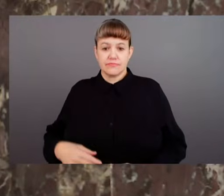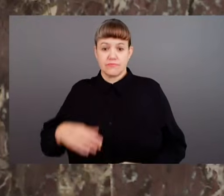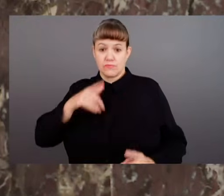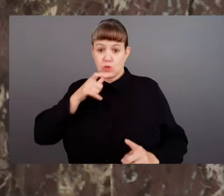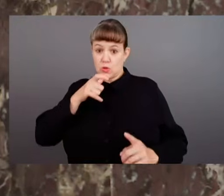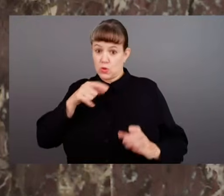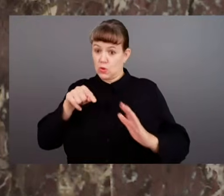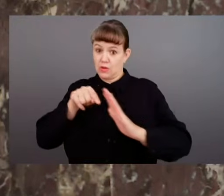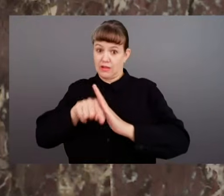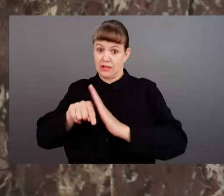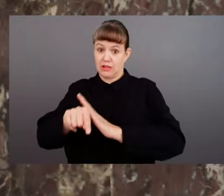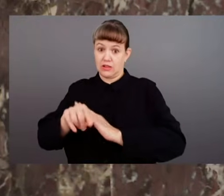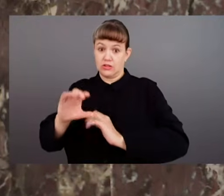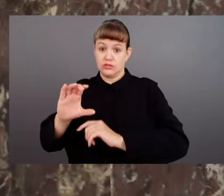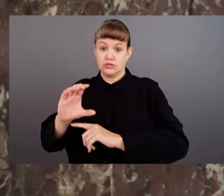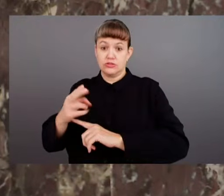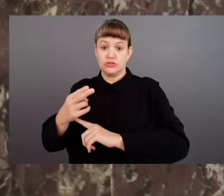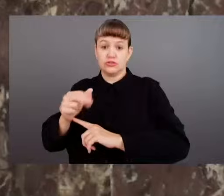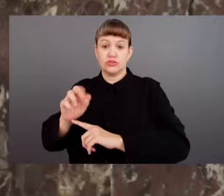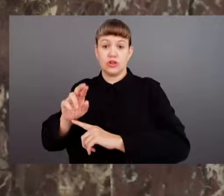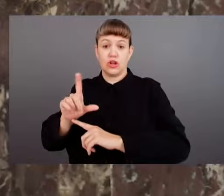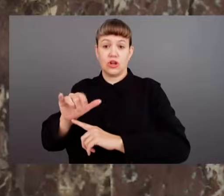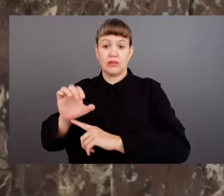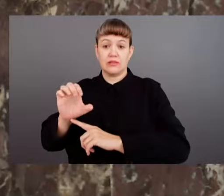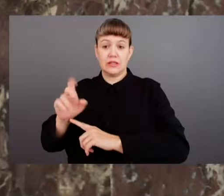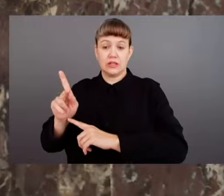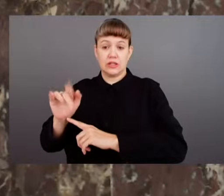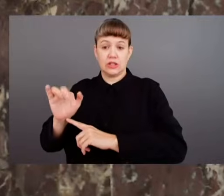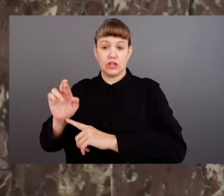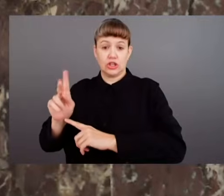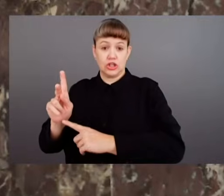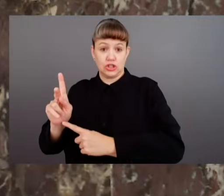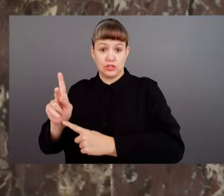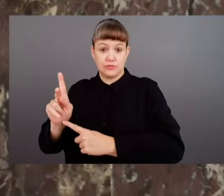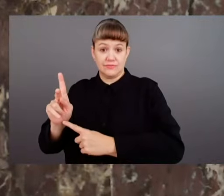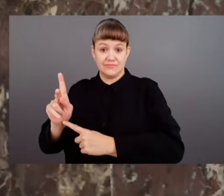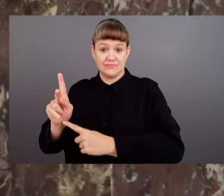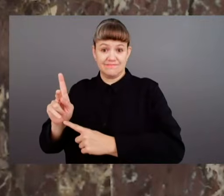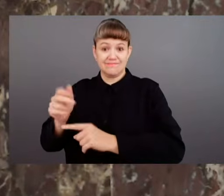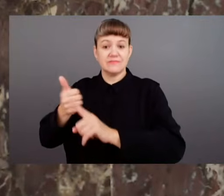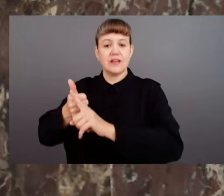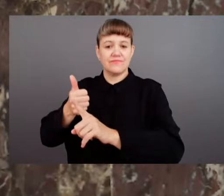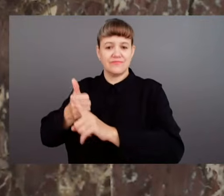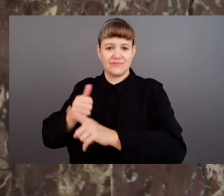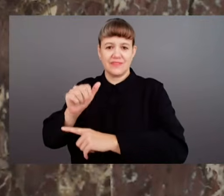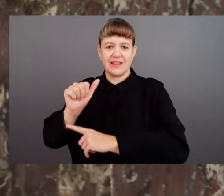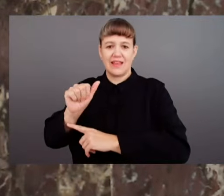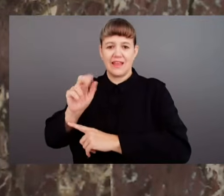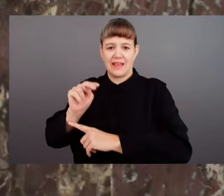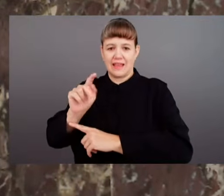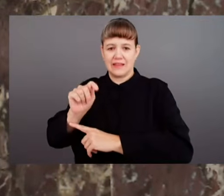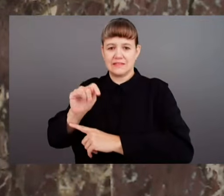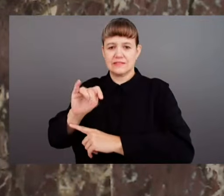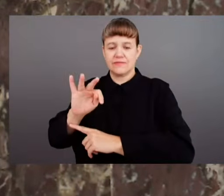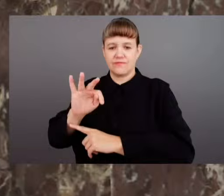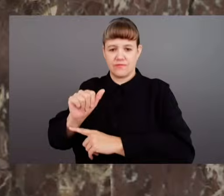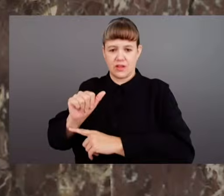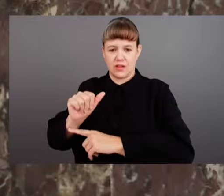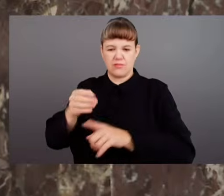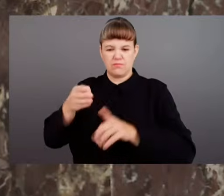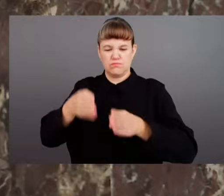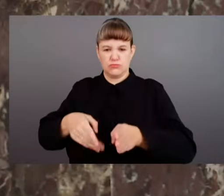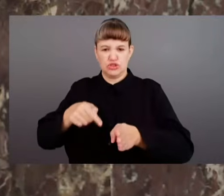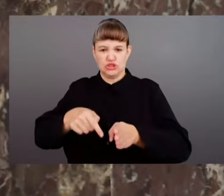and Antifa members celebrated his murder. Popular Antifa mouthpieces like Hassan Piker